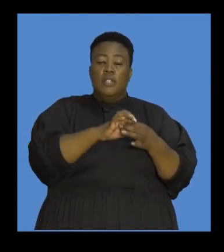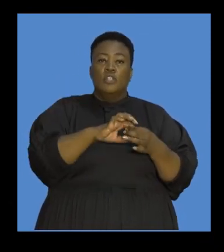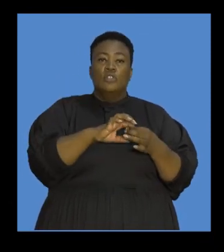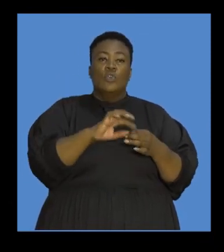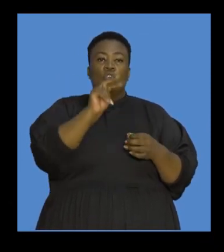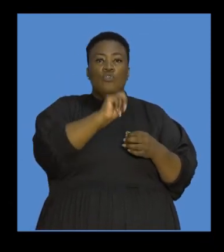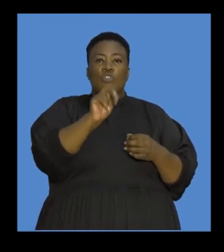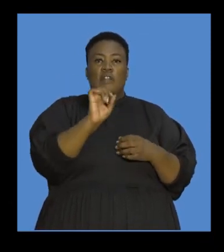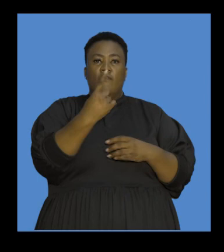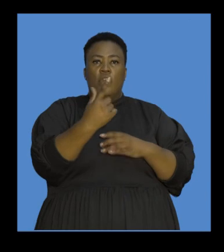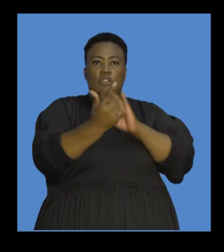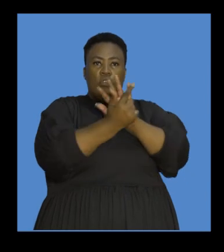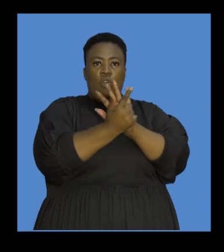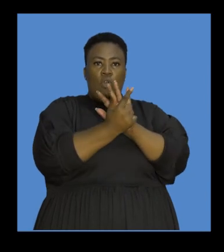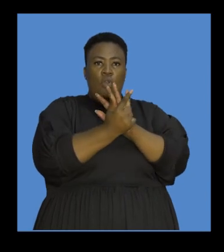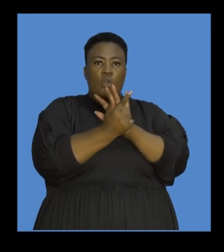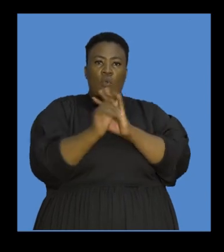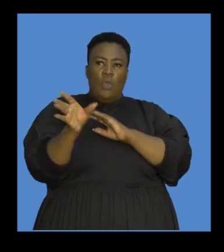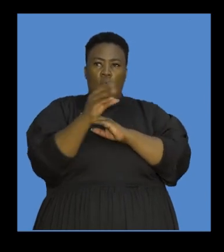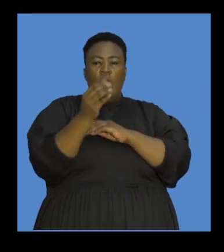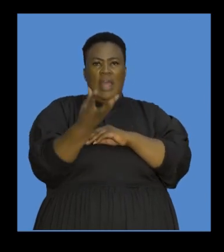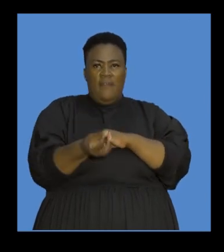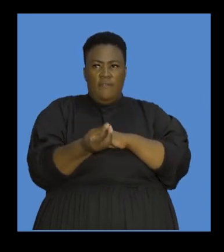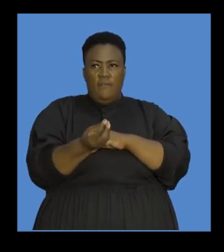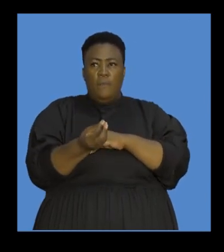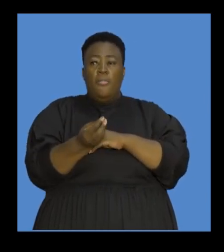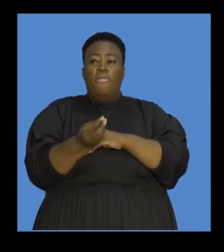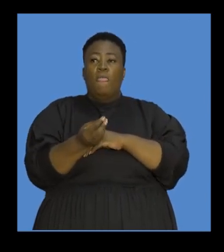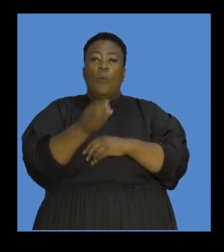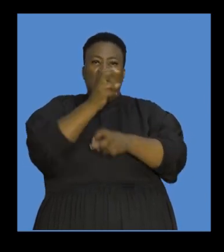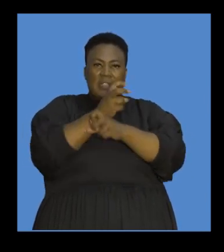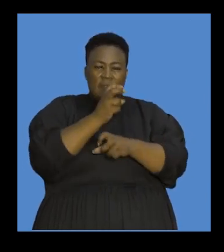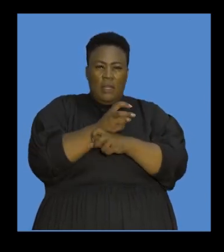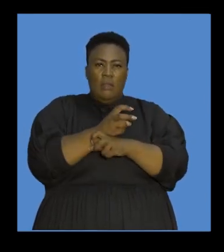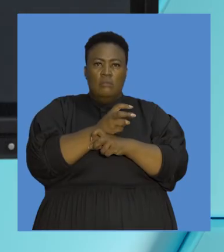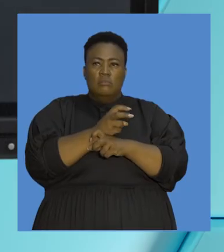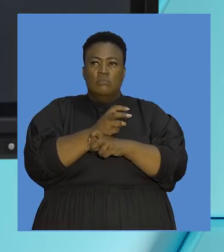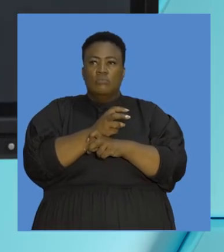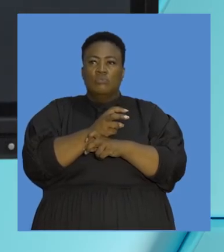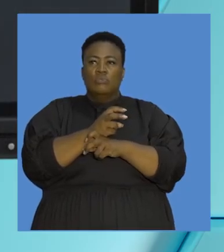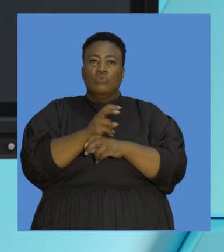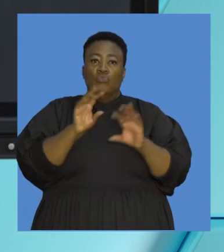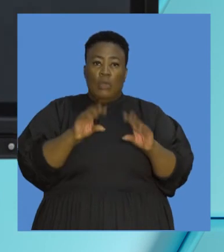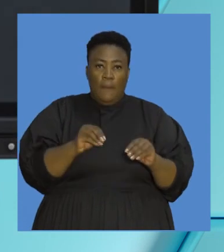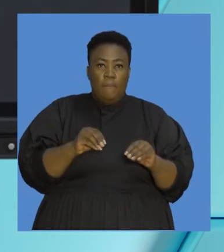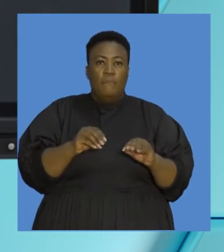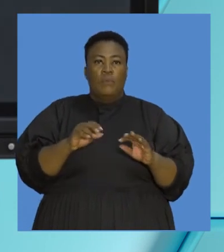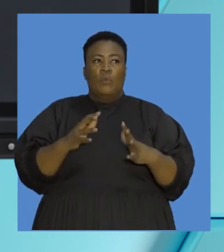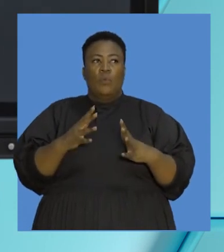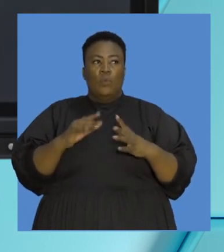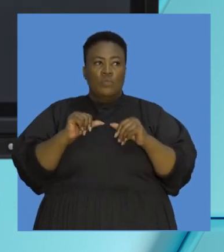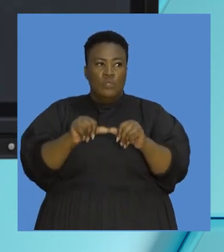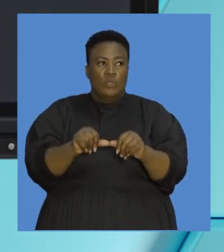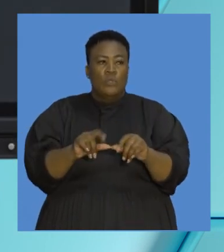which is related to Newton's first law. Everybody has inertia. That's why it's hard to get going, okay, or hard to